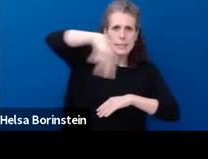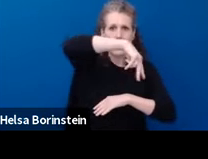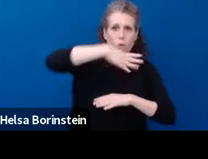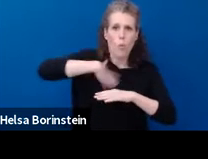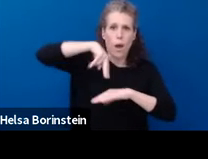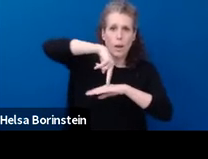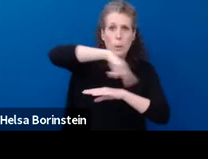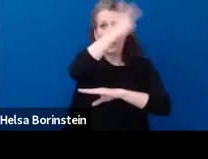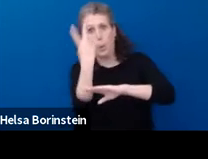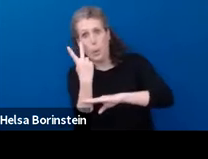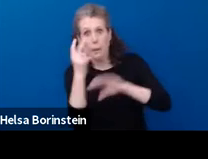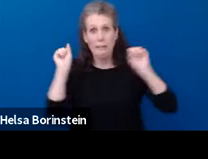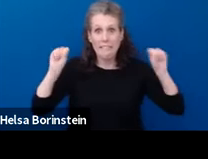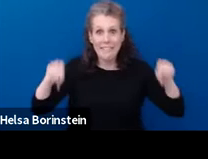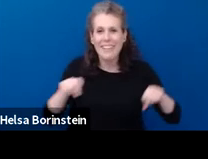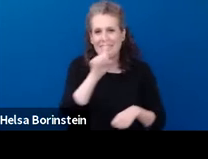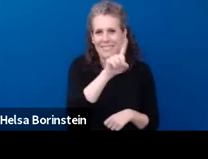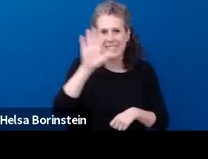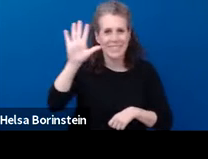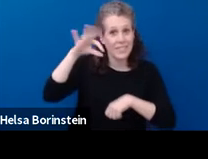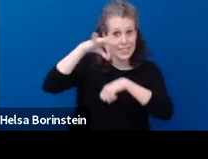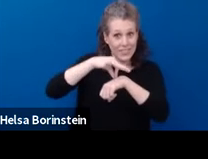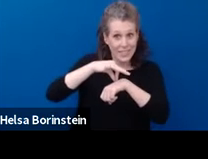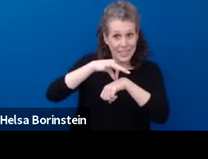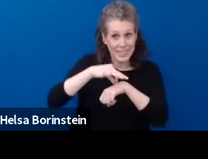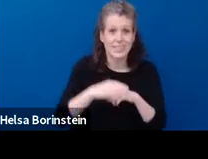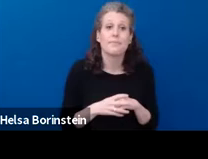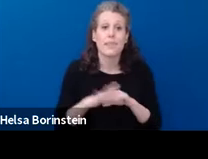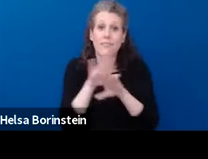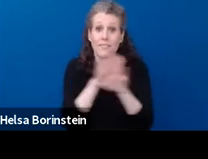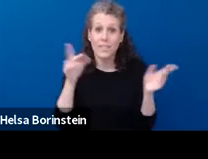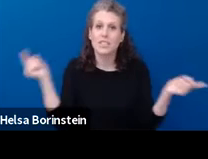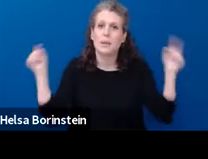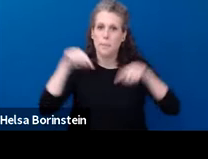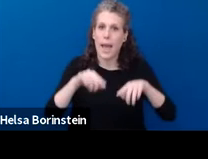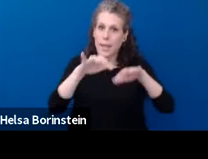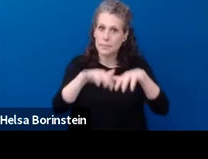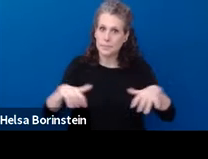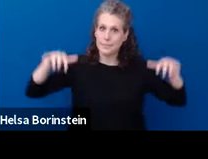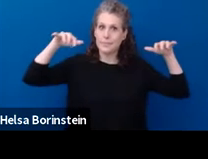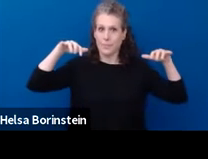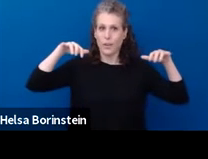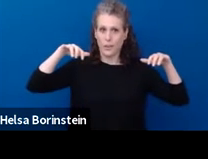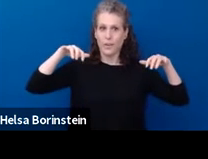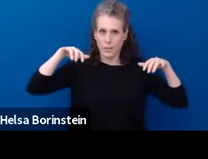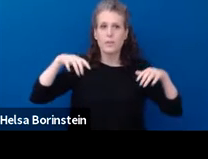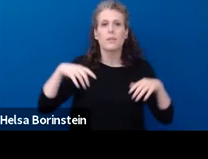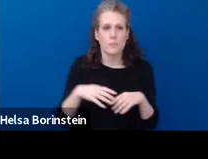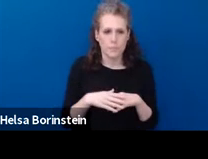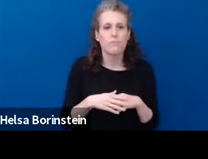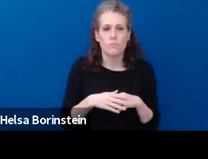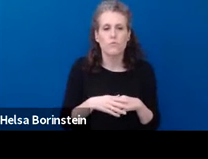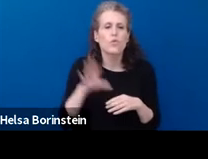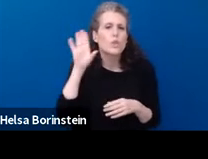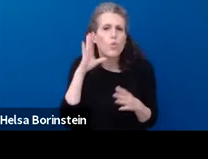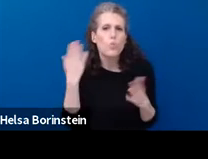whatever you like to do, for 15 minutes, and then we reconvene in the plenary to have a discussion on what all the expert groups and panels